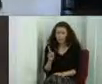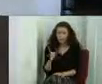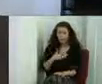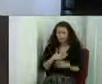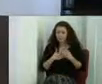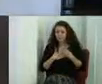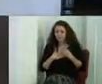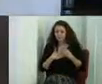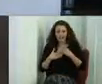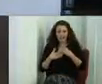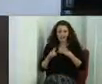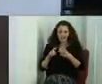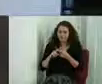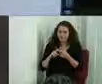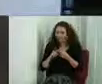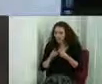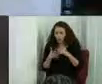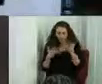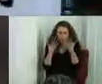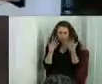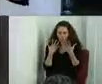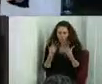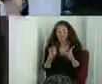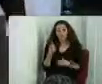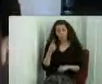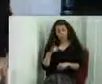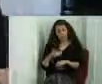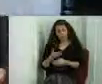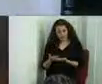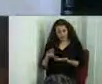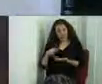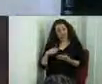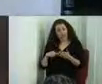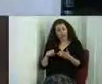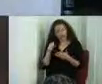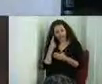life going? The one thing that I have found that coming to